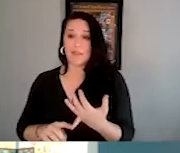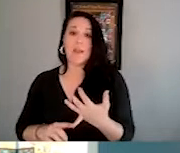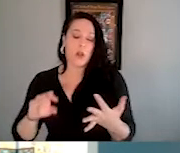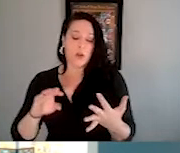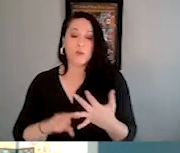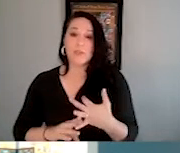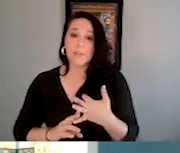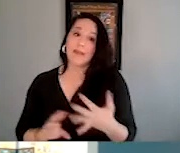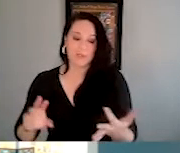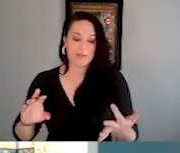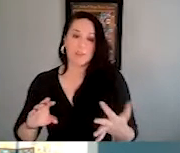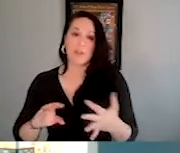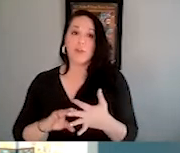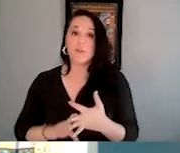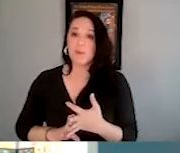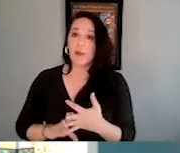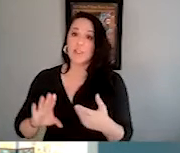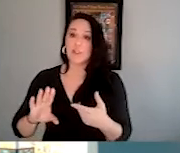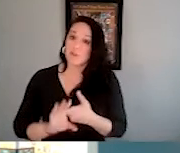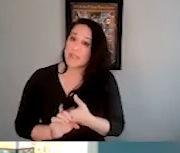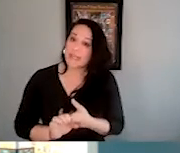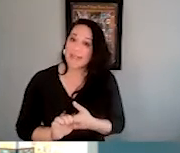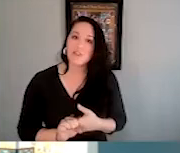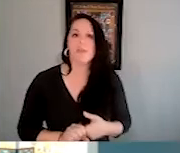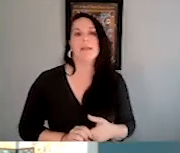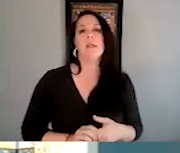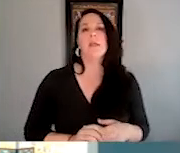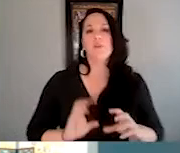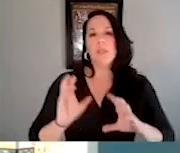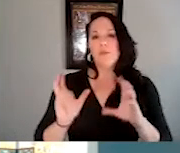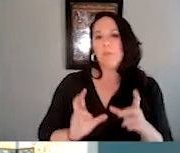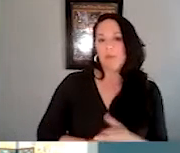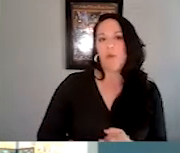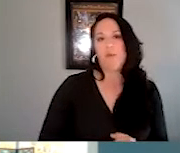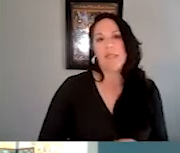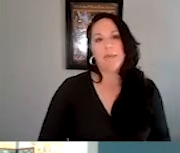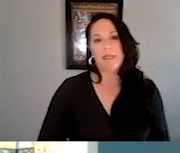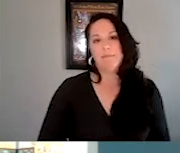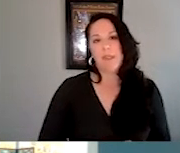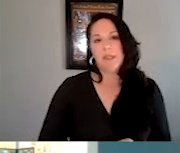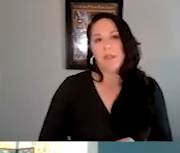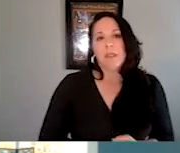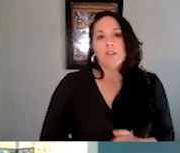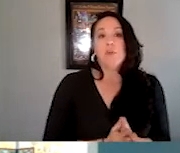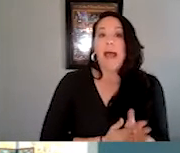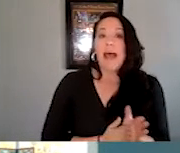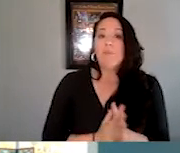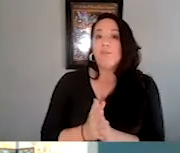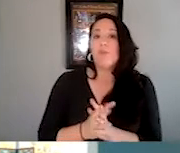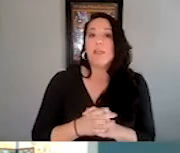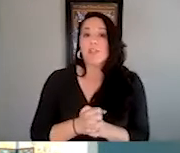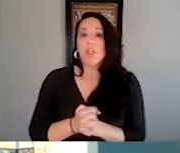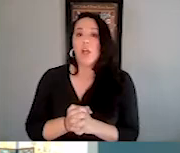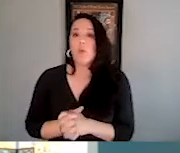anxiety meds? Are you using pain relievers? Are you using depression? Are you using ADHD meds? So we could really pinpoint what was happening. Do you